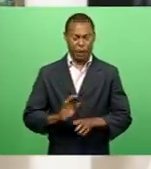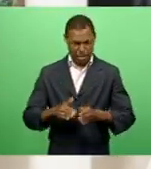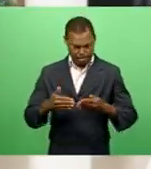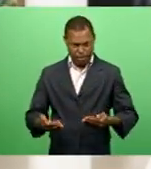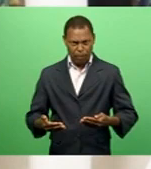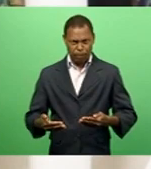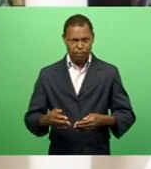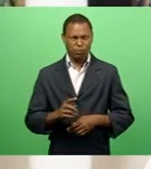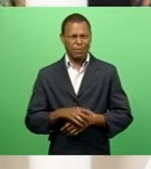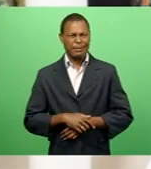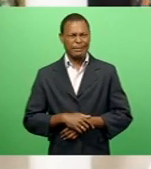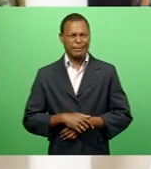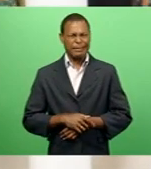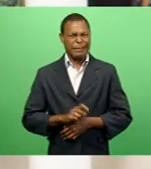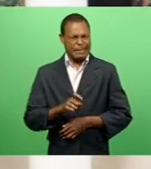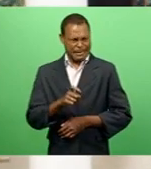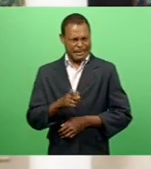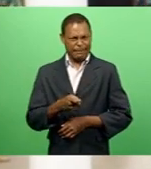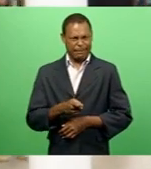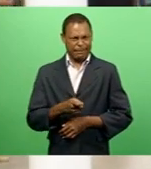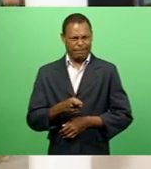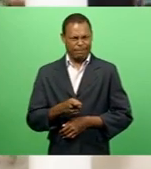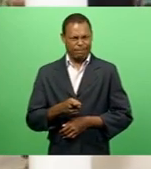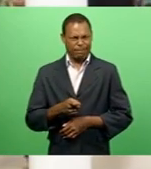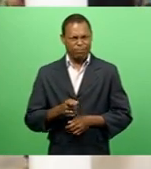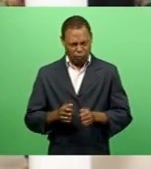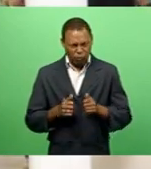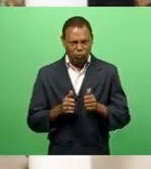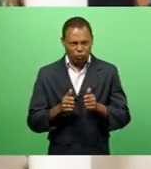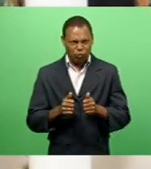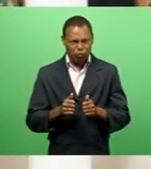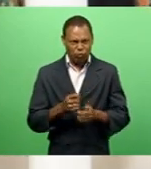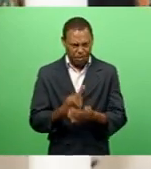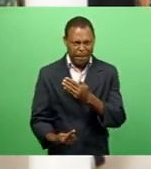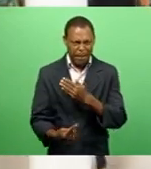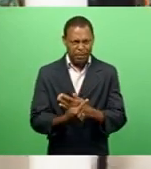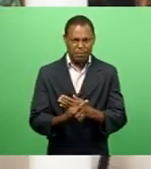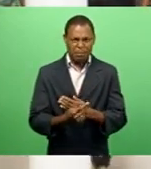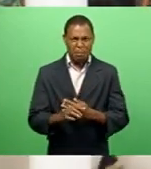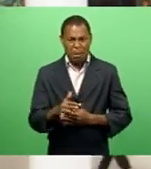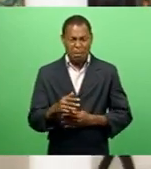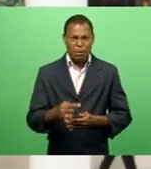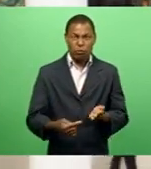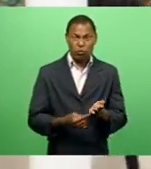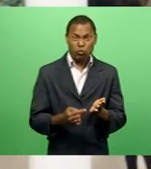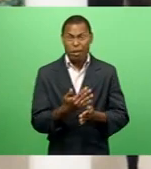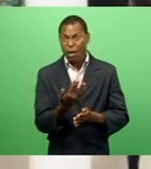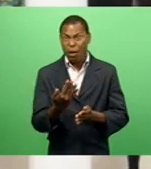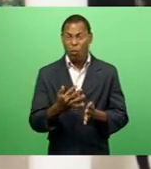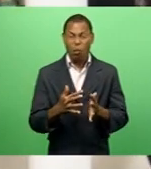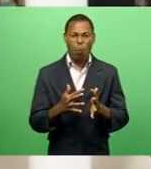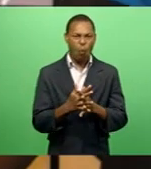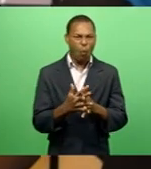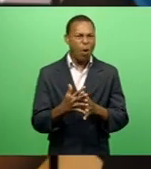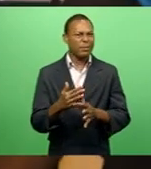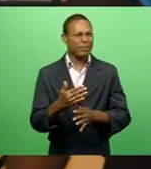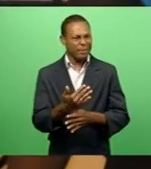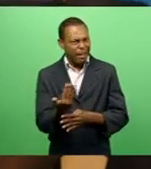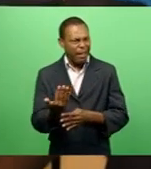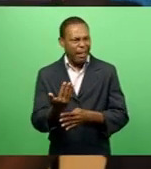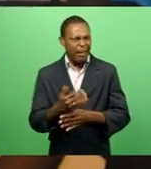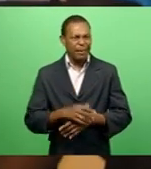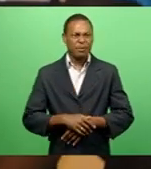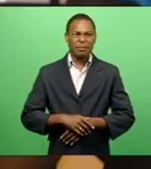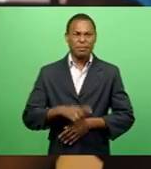if everything goes well, it's most likely either late on Tuesday or Wednesday. The reason is because we've also got